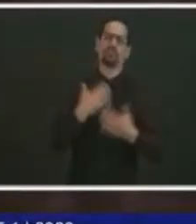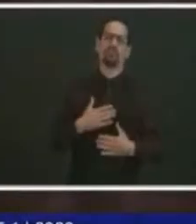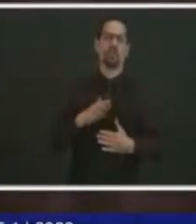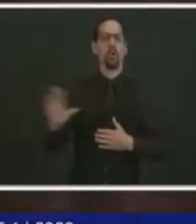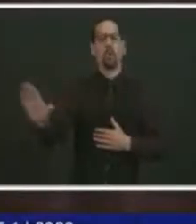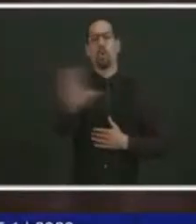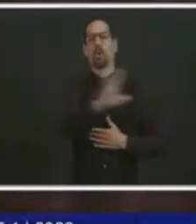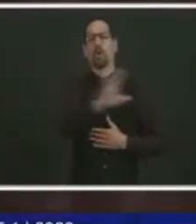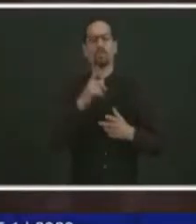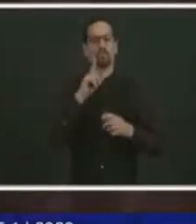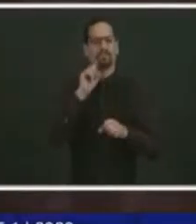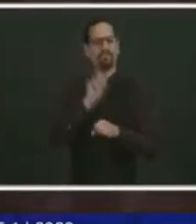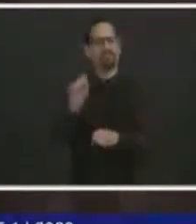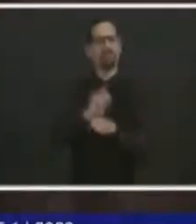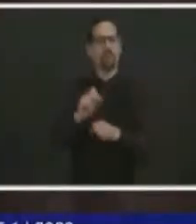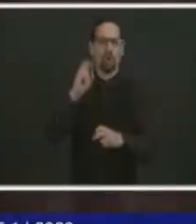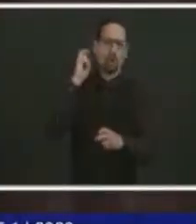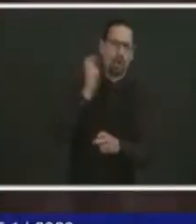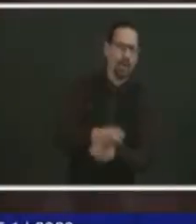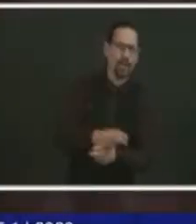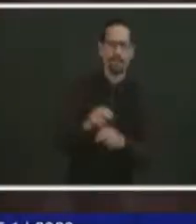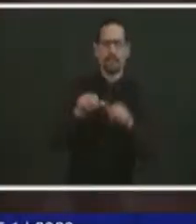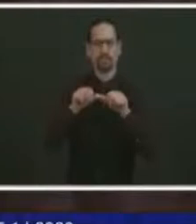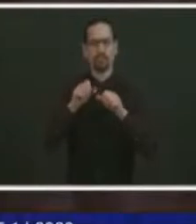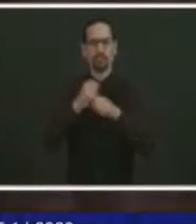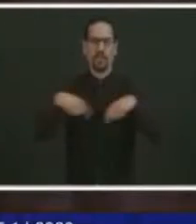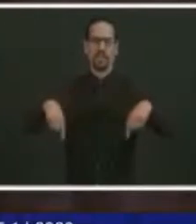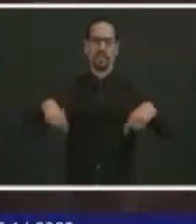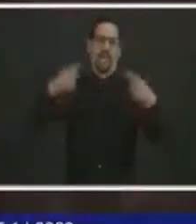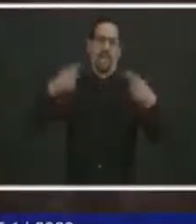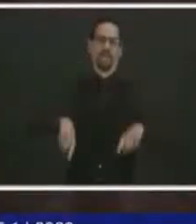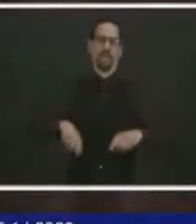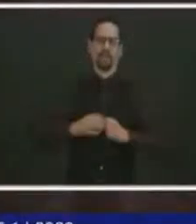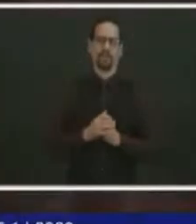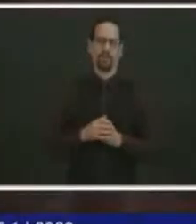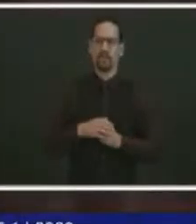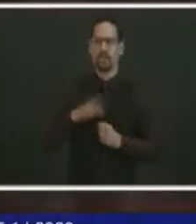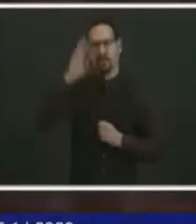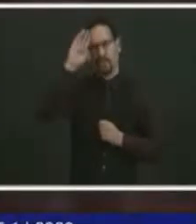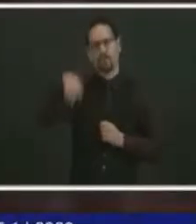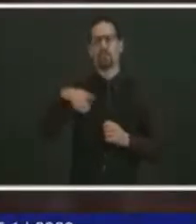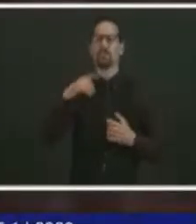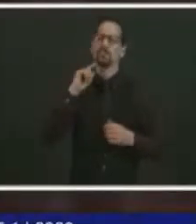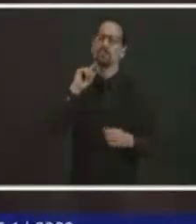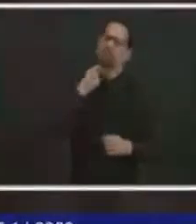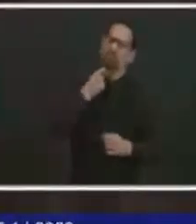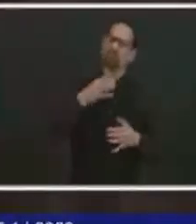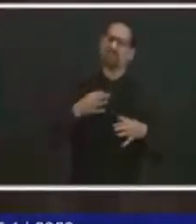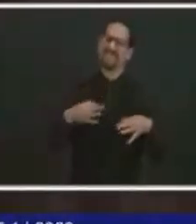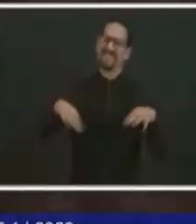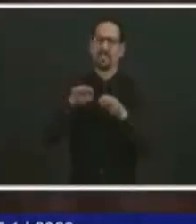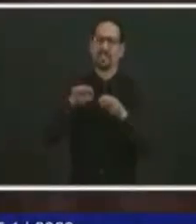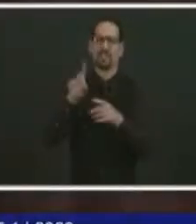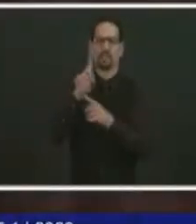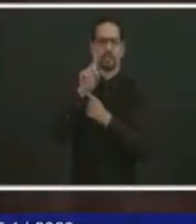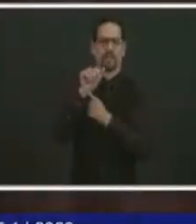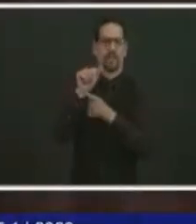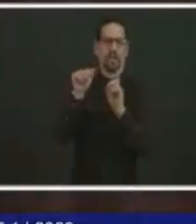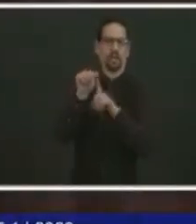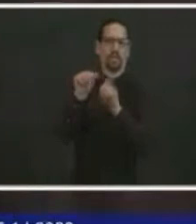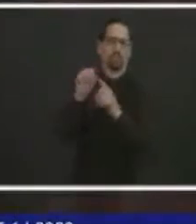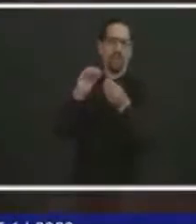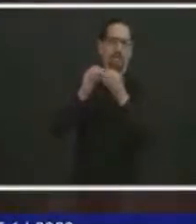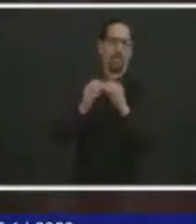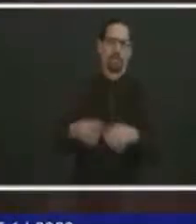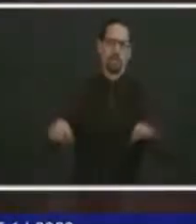this happen, knowing how critical data is to help inform the work that we know we need to do. With that, I'm going to